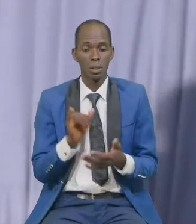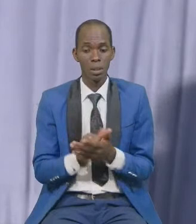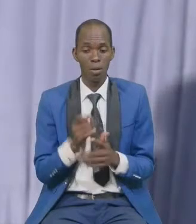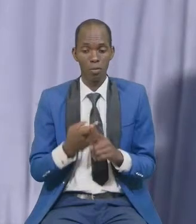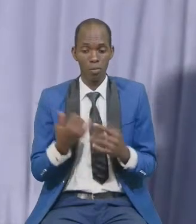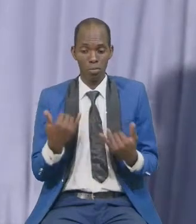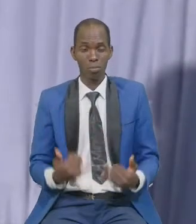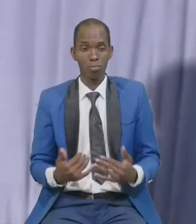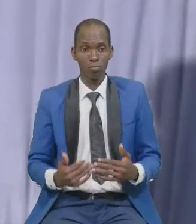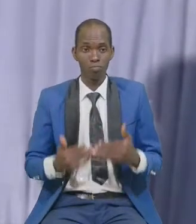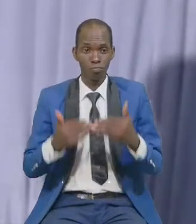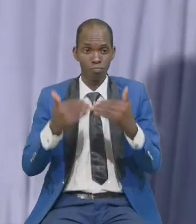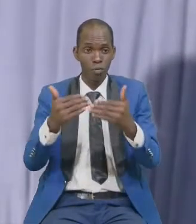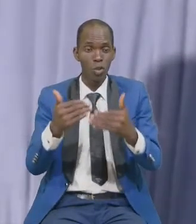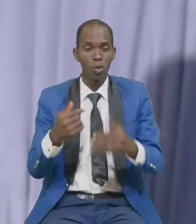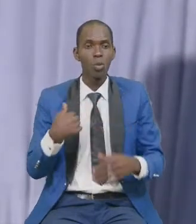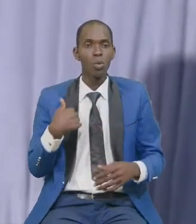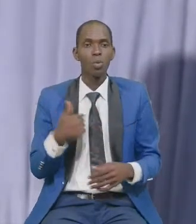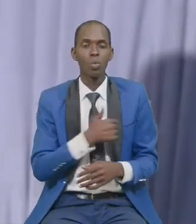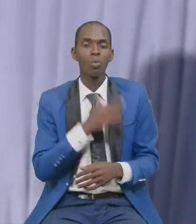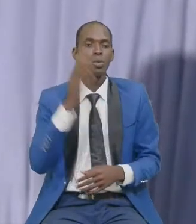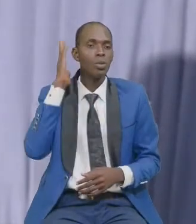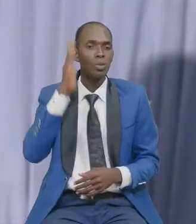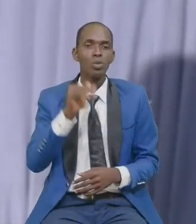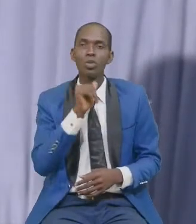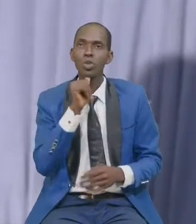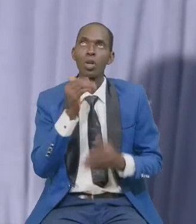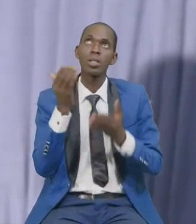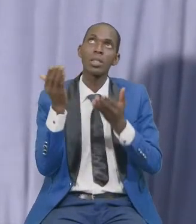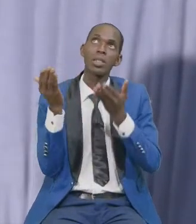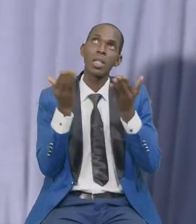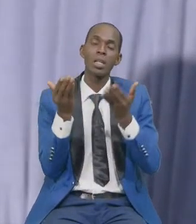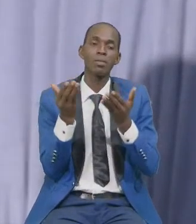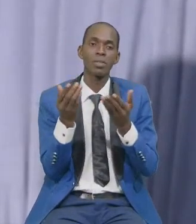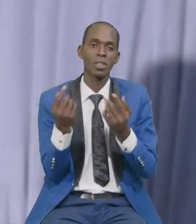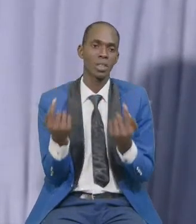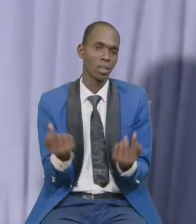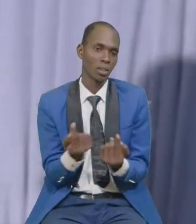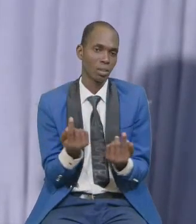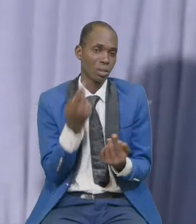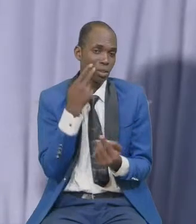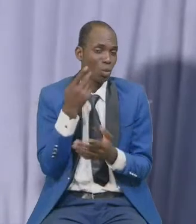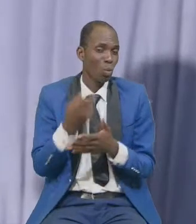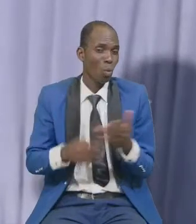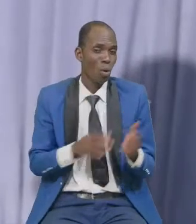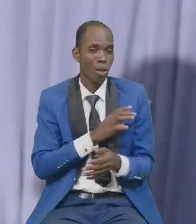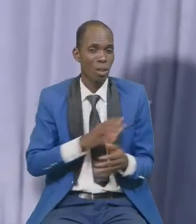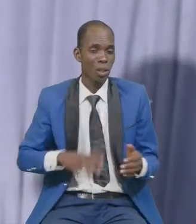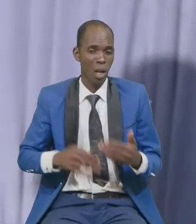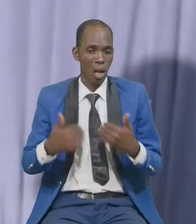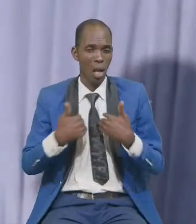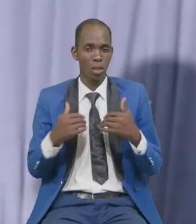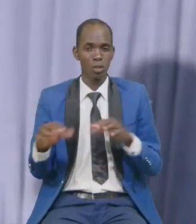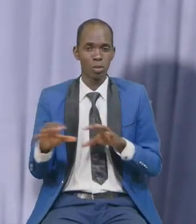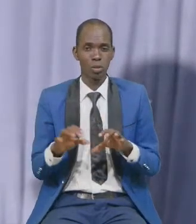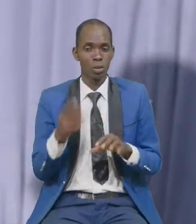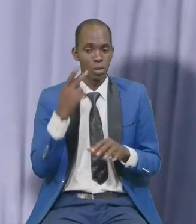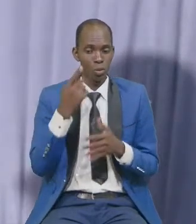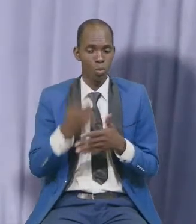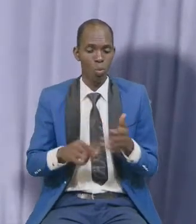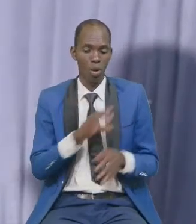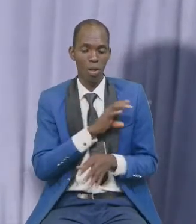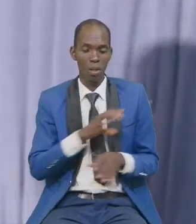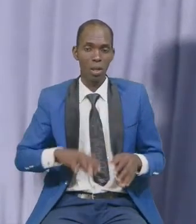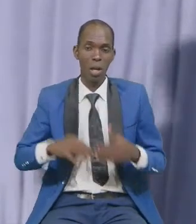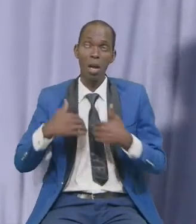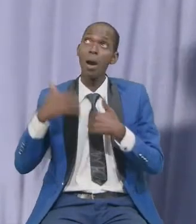henceforth we shall not serve sin. See what Christ has done? See what Christ has brought.